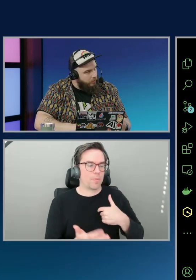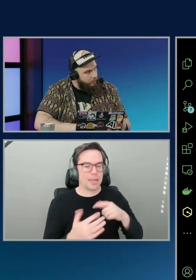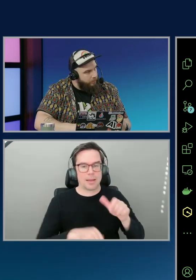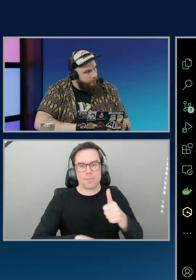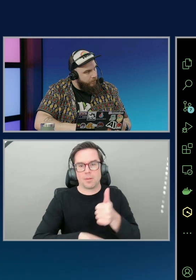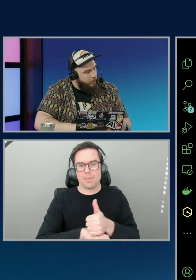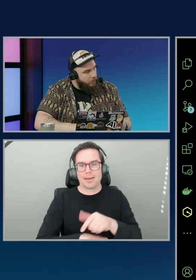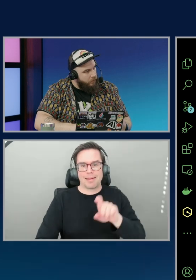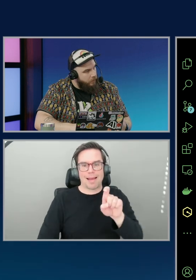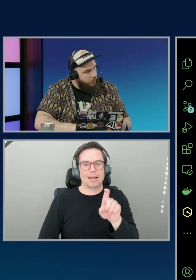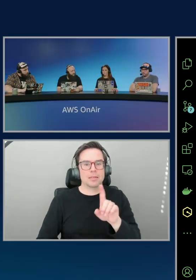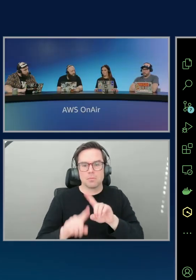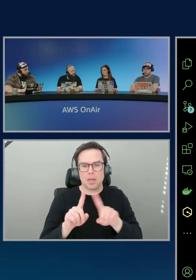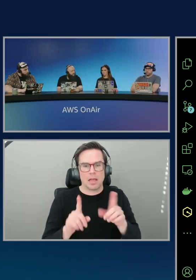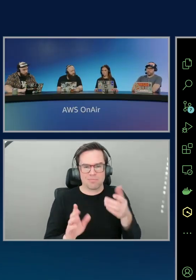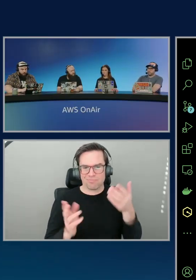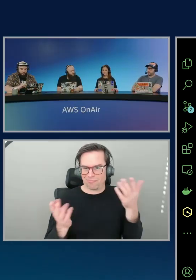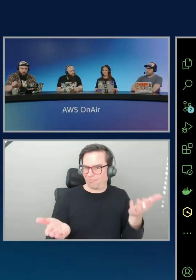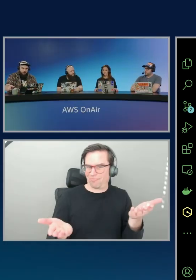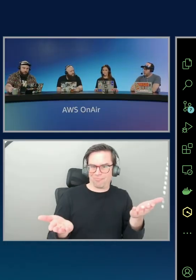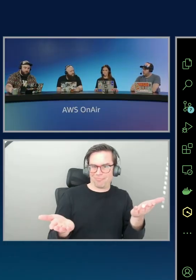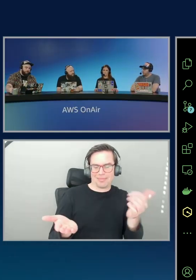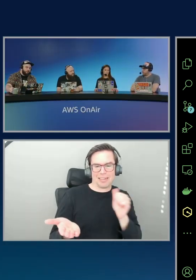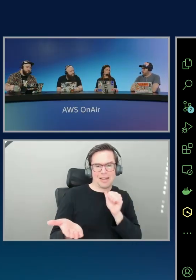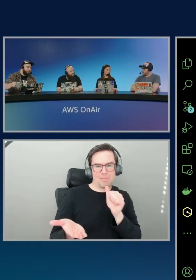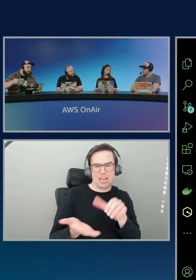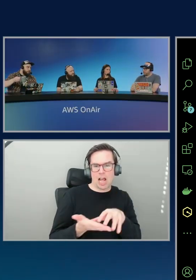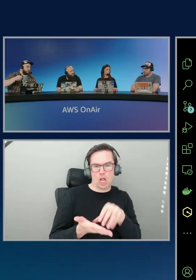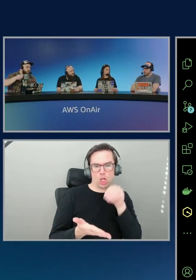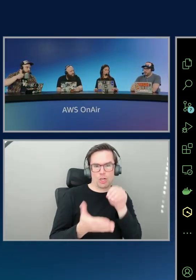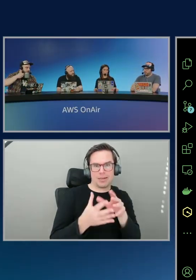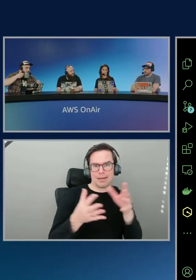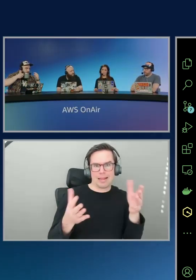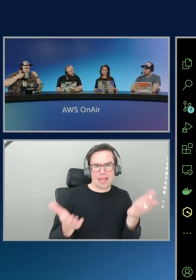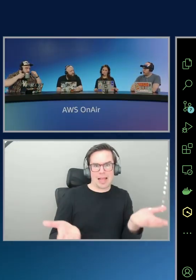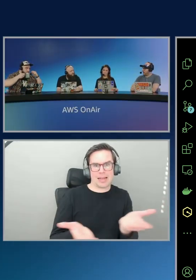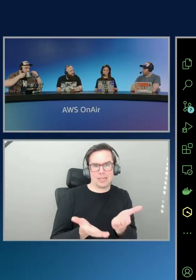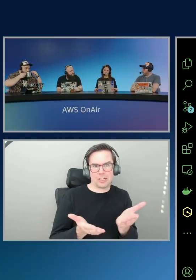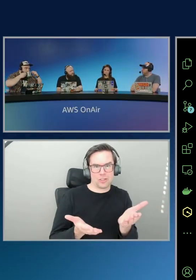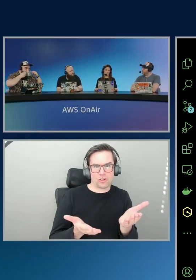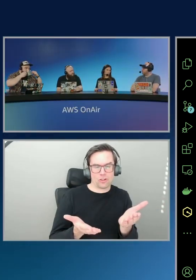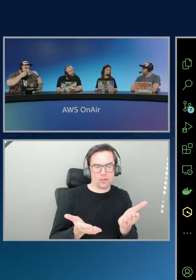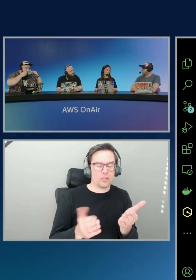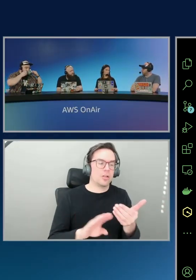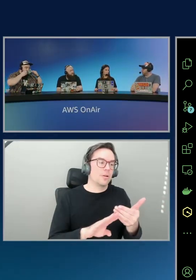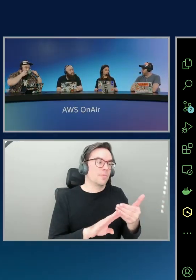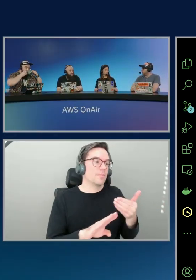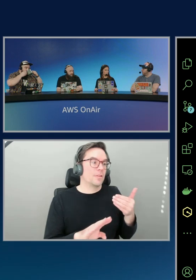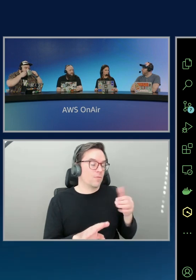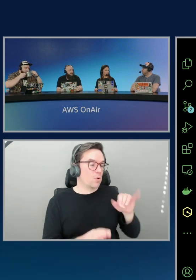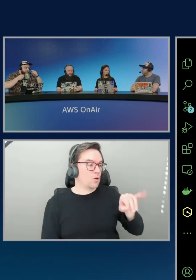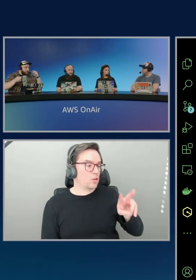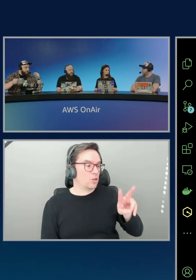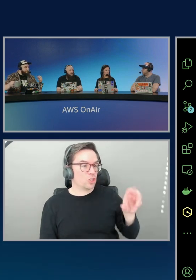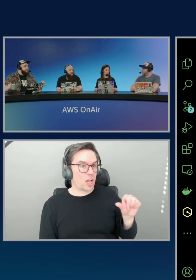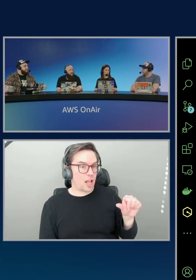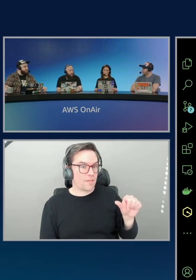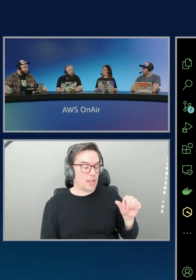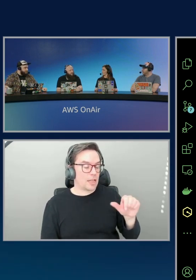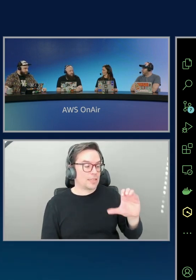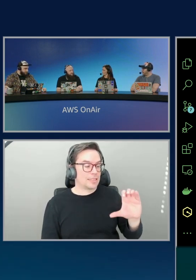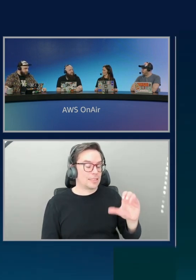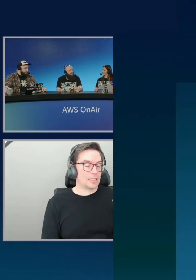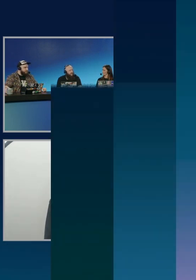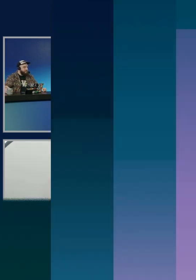much here. Yeah. And as Koba said before, Java, C#, you know, we would do iProduce first, and that would be the interface. Where's the